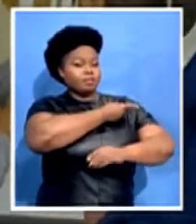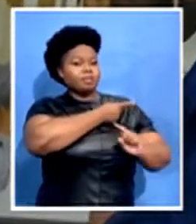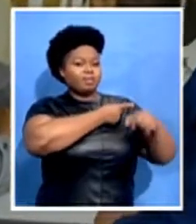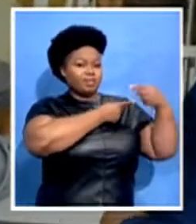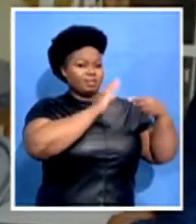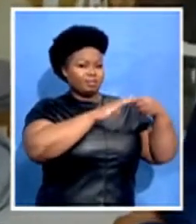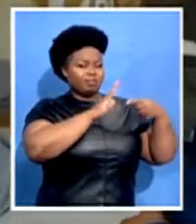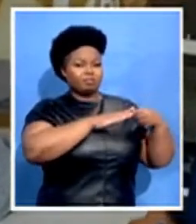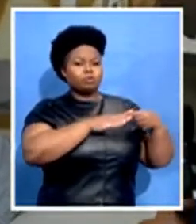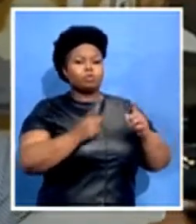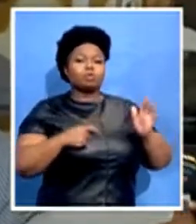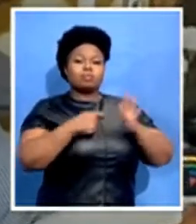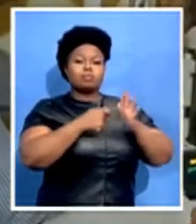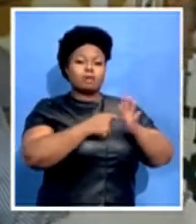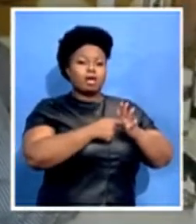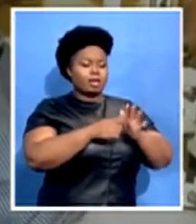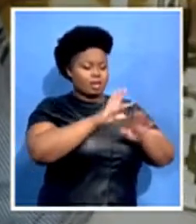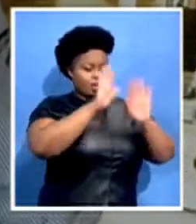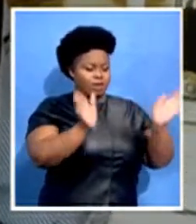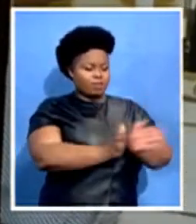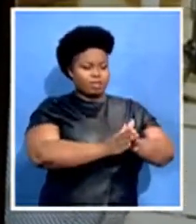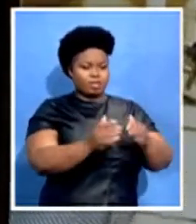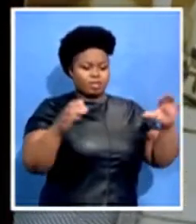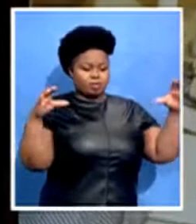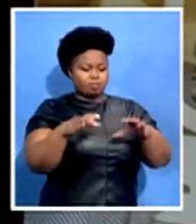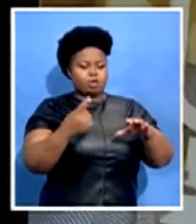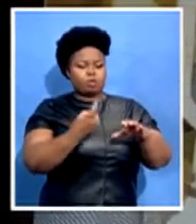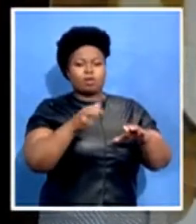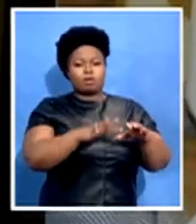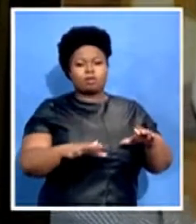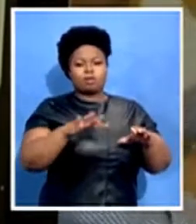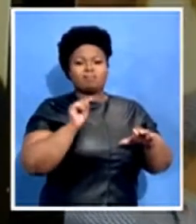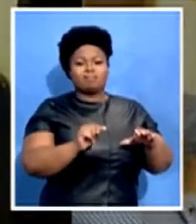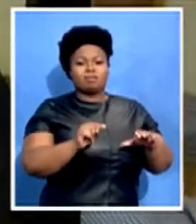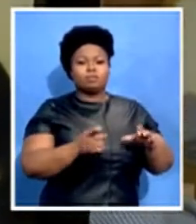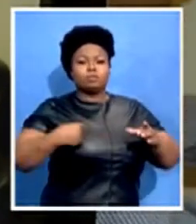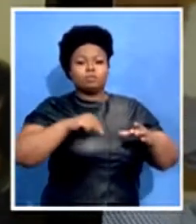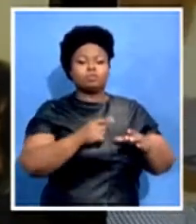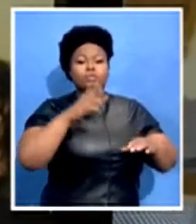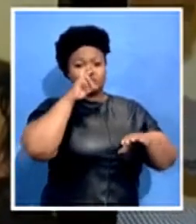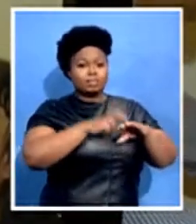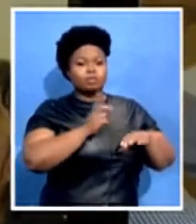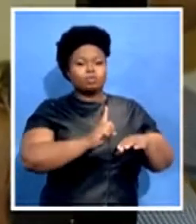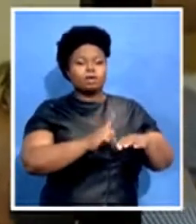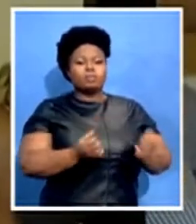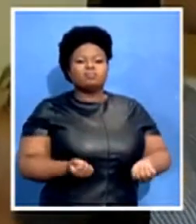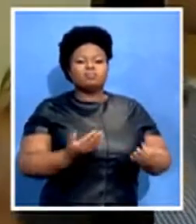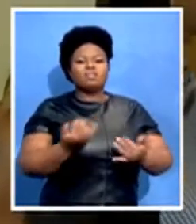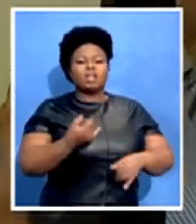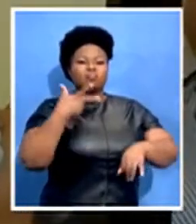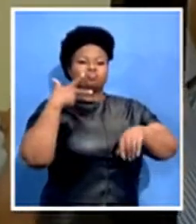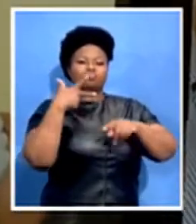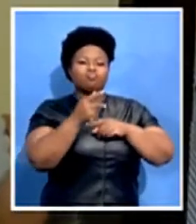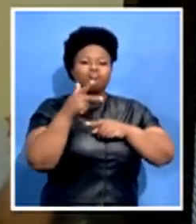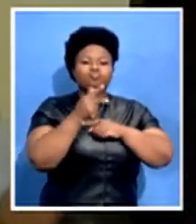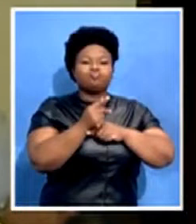centrally. What we need here is ancillary supplies like syringes, needles. Those things